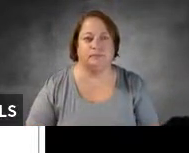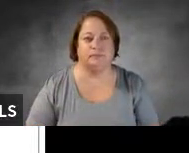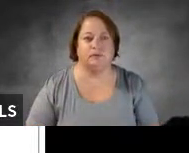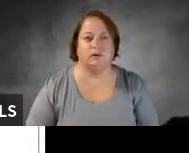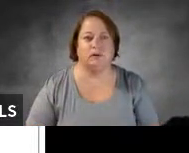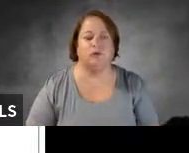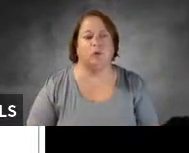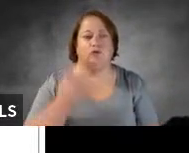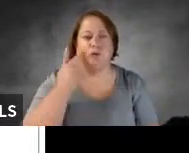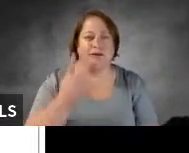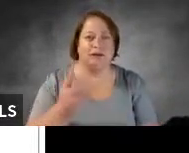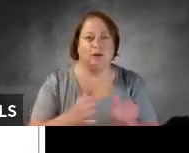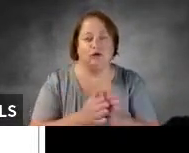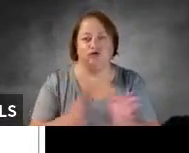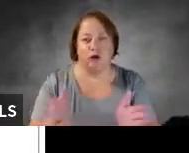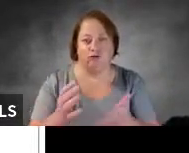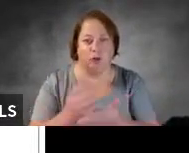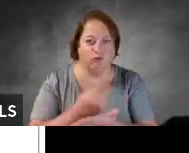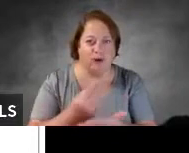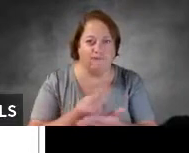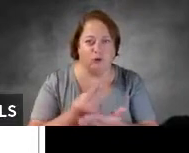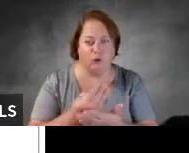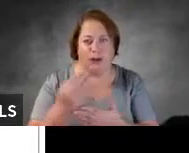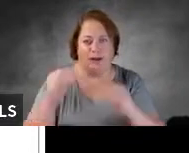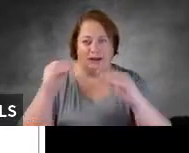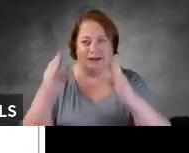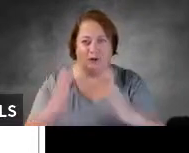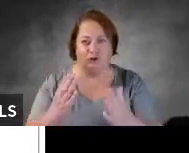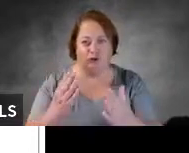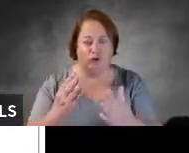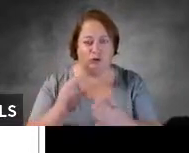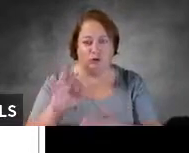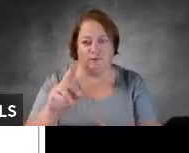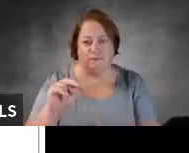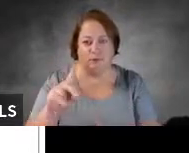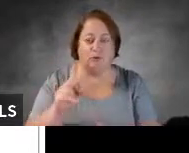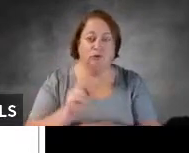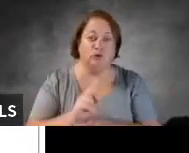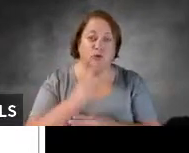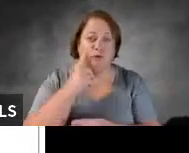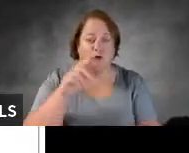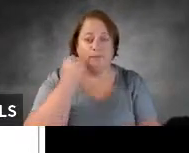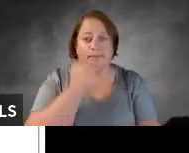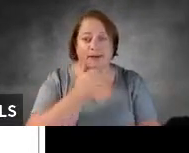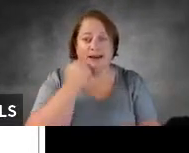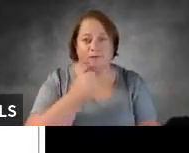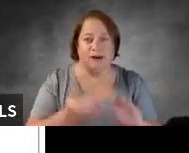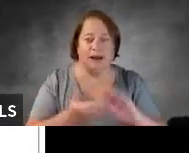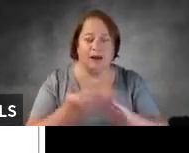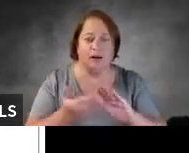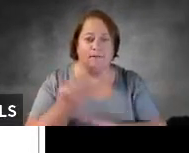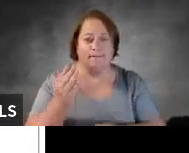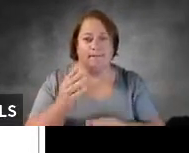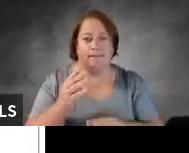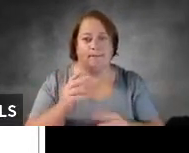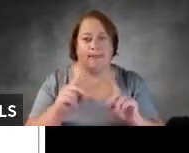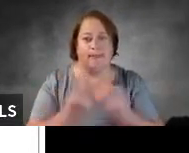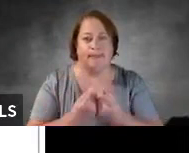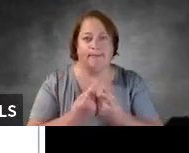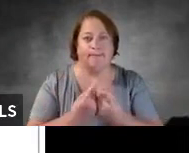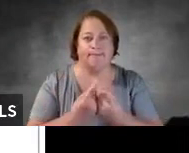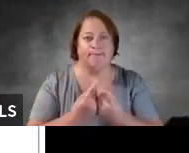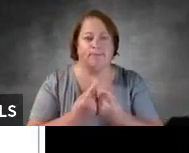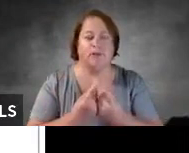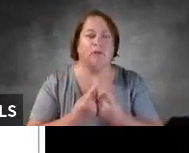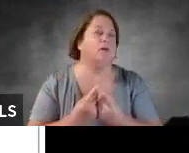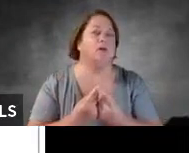And so as you can see, the general revenue in the teacher's fund is used for the day-to-day operations of the district. Revenues